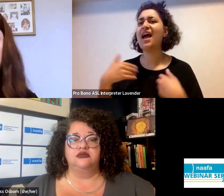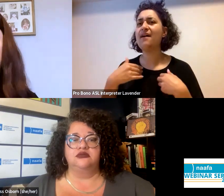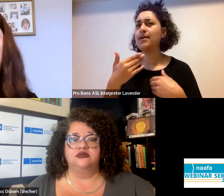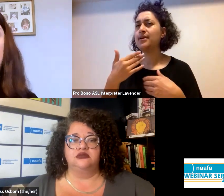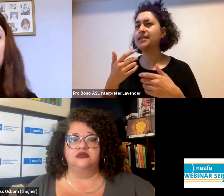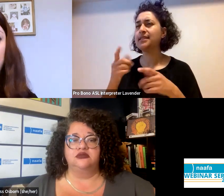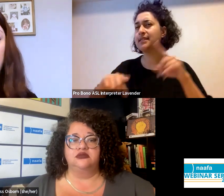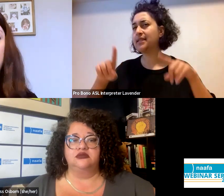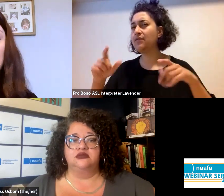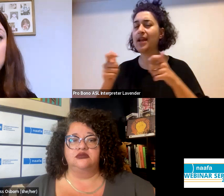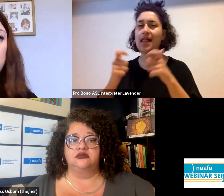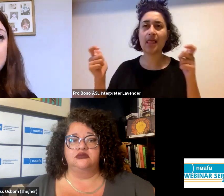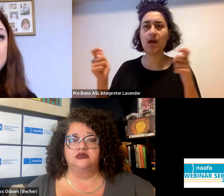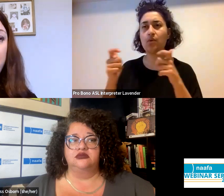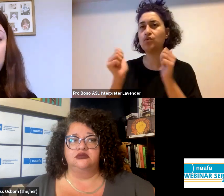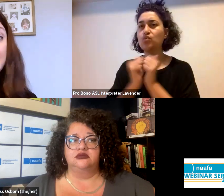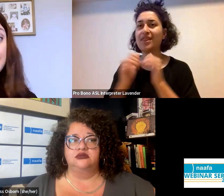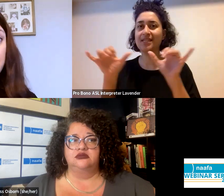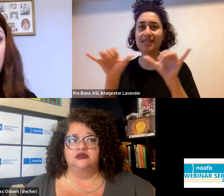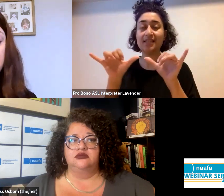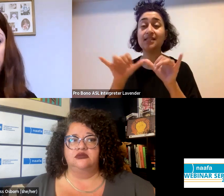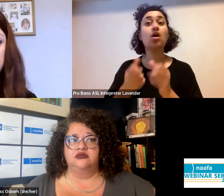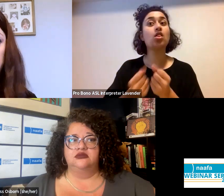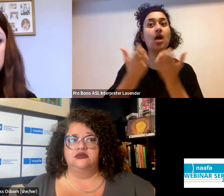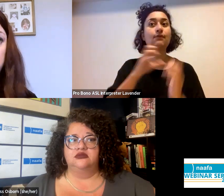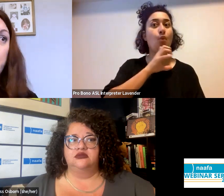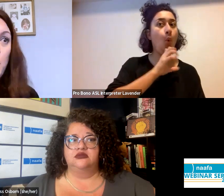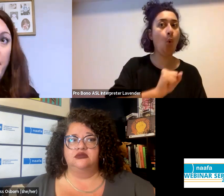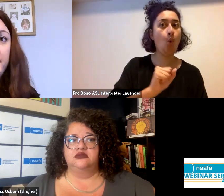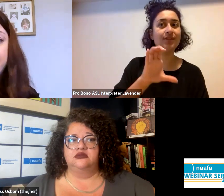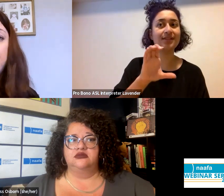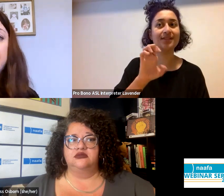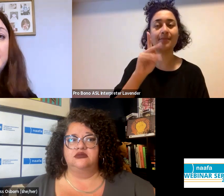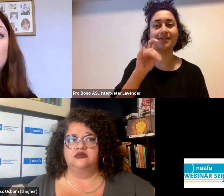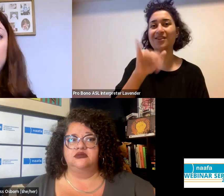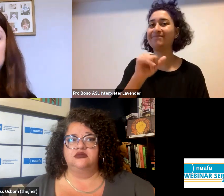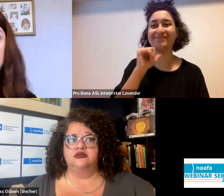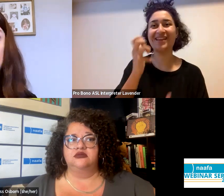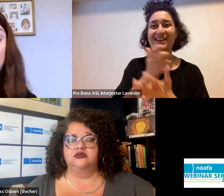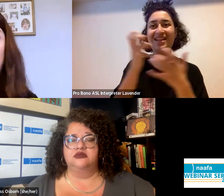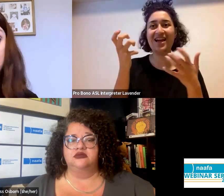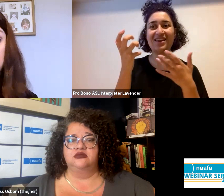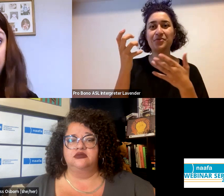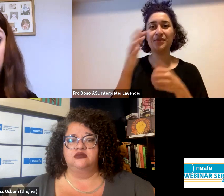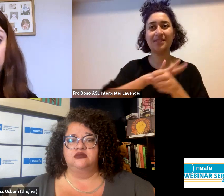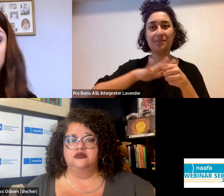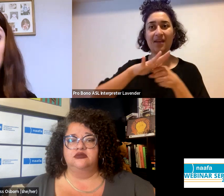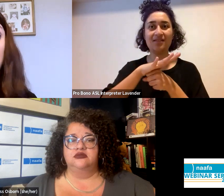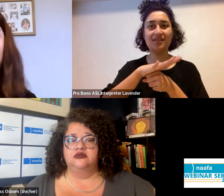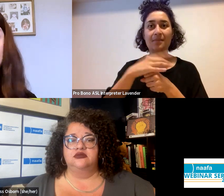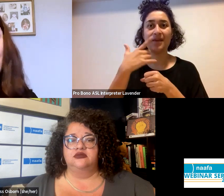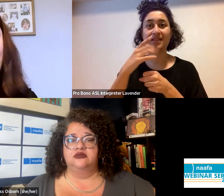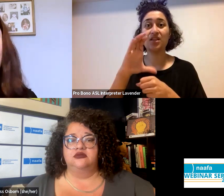hit the nail on the head. With a lot of the older ones, there isn't a lot of space, because when the cemeteries opened, the coffins